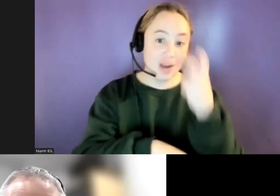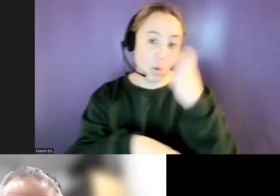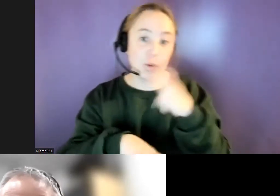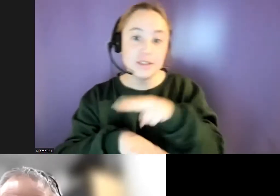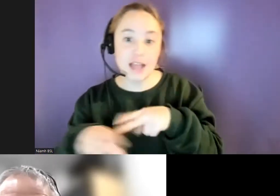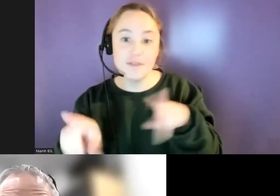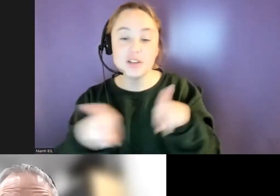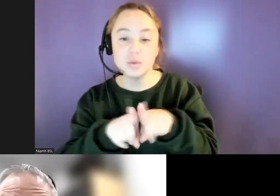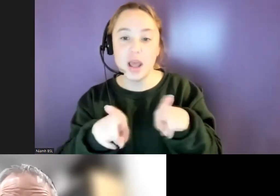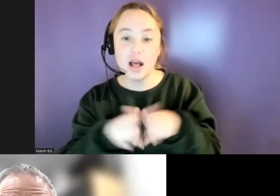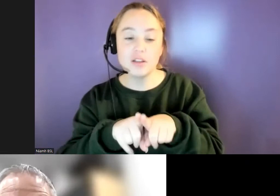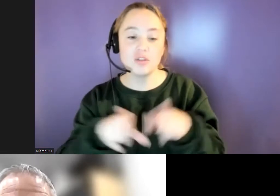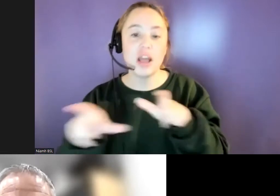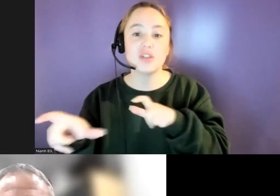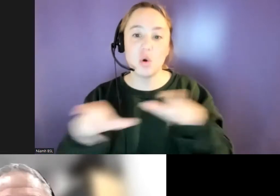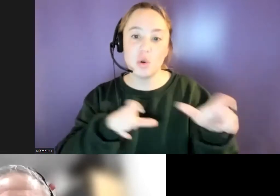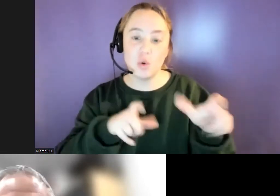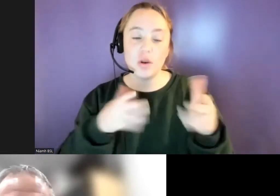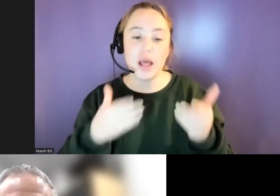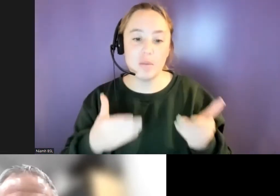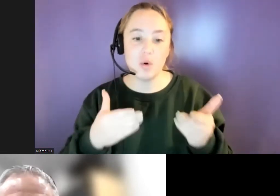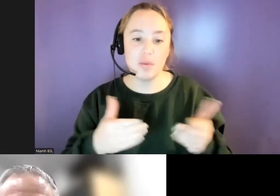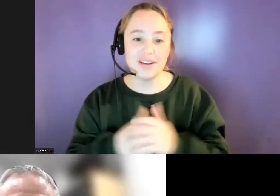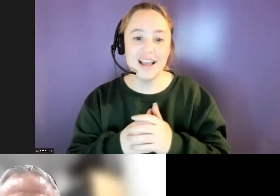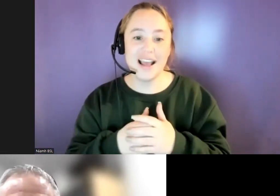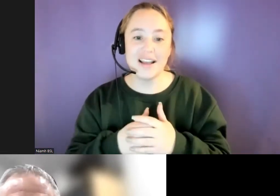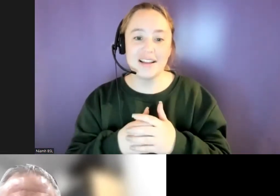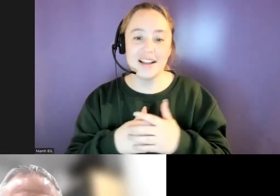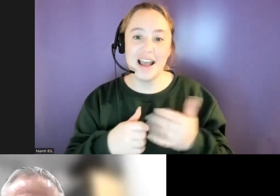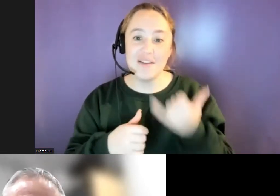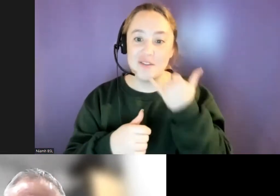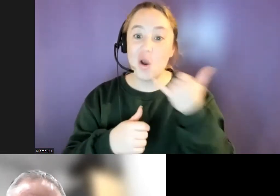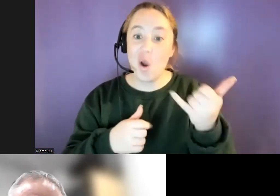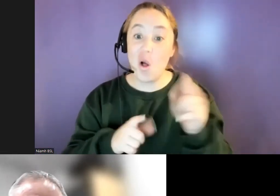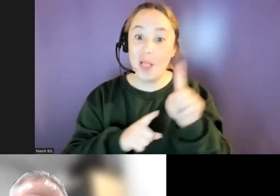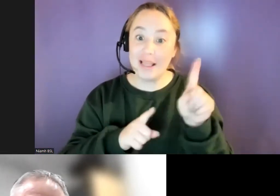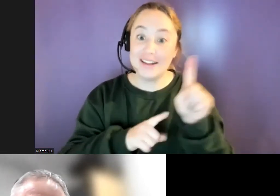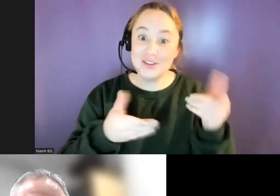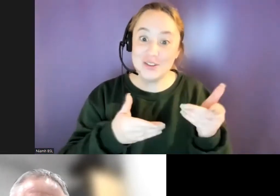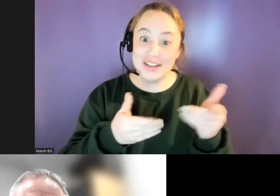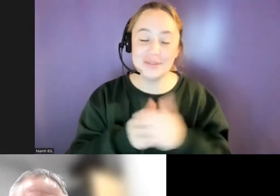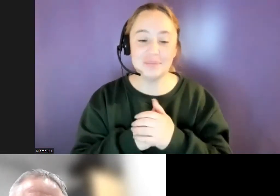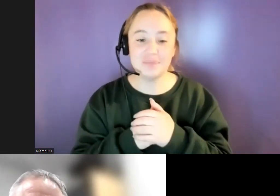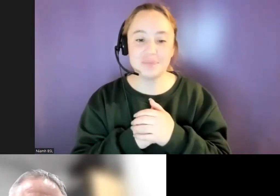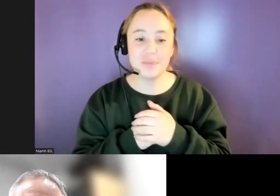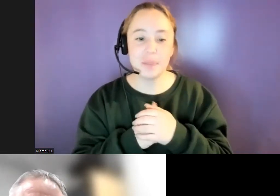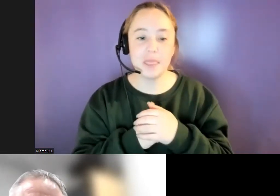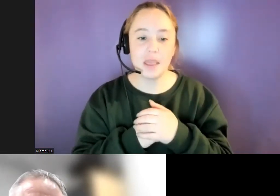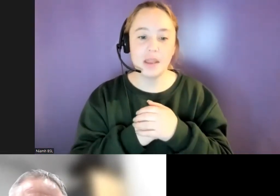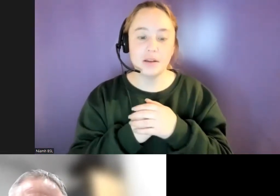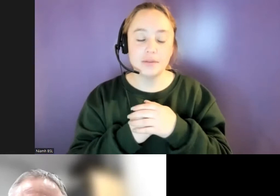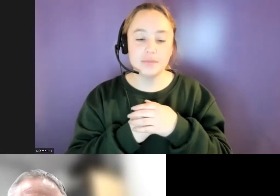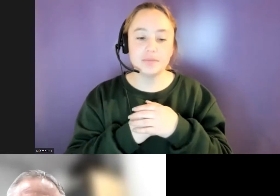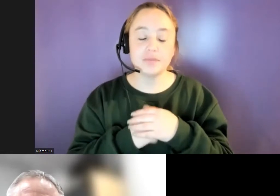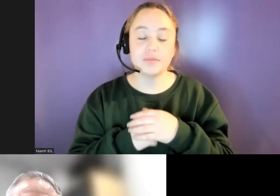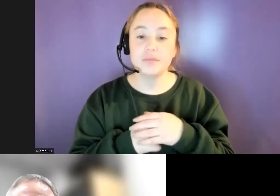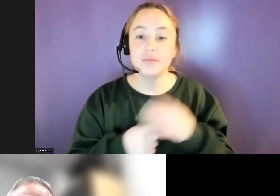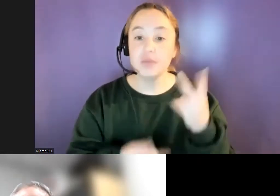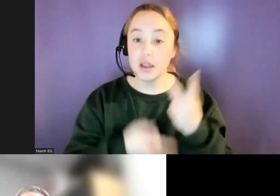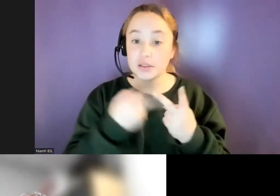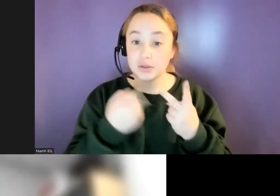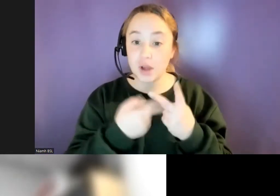ongoing. In fact, we have a call about this after this one here. And another thing